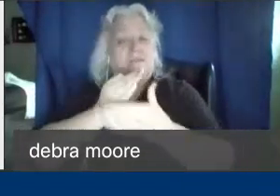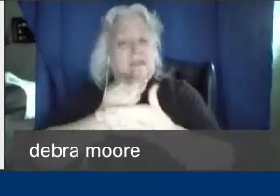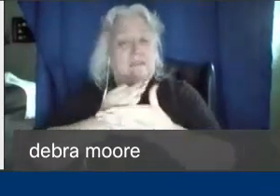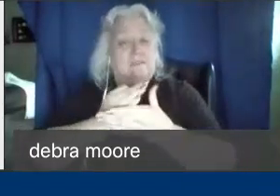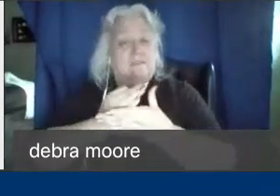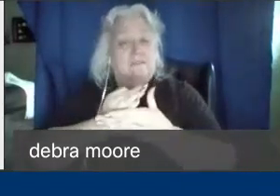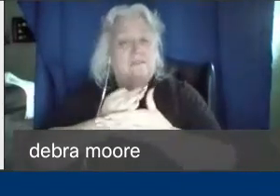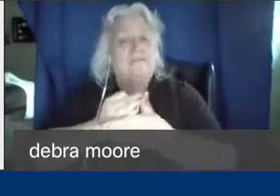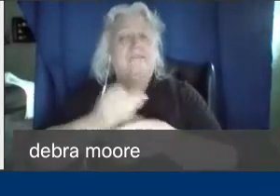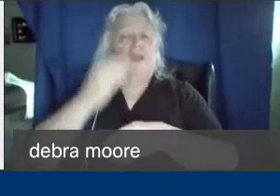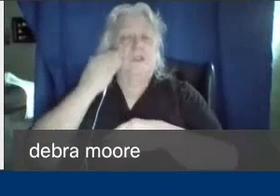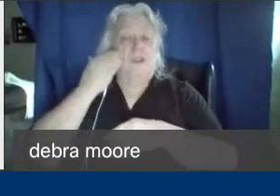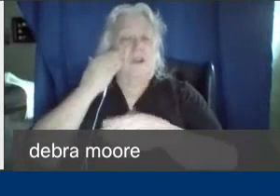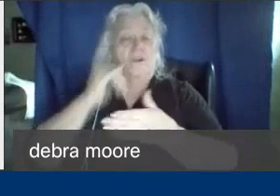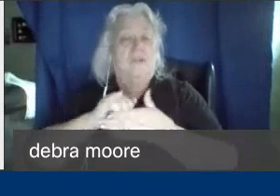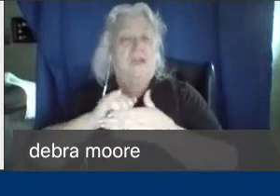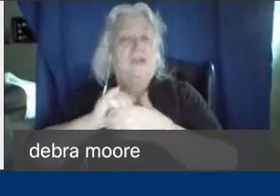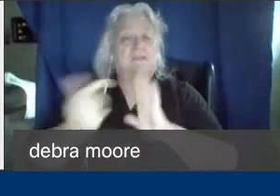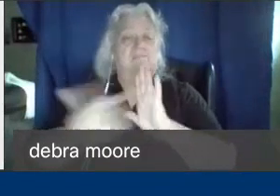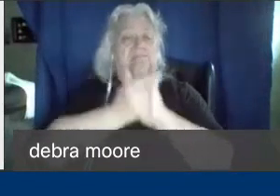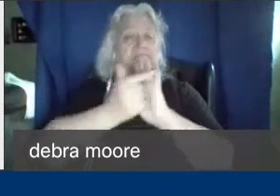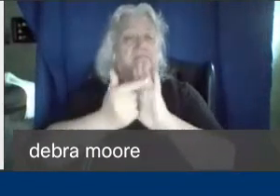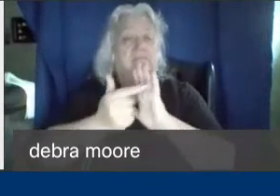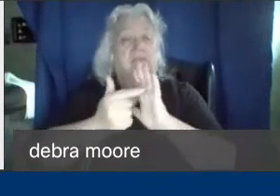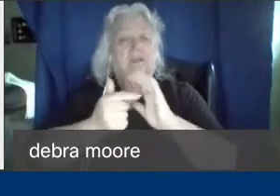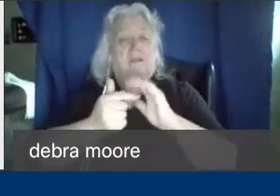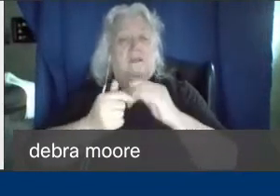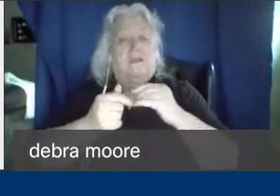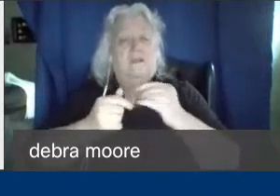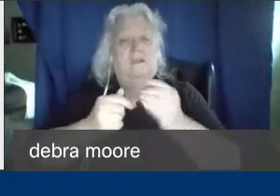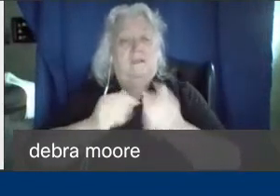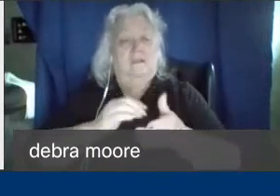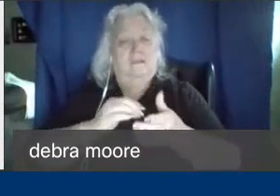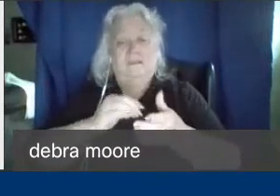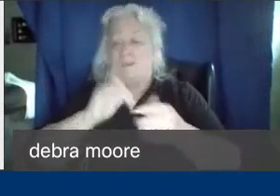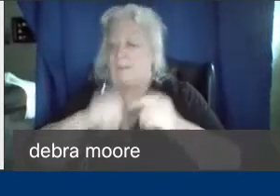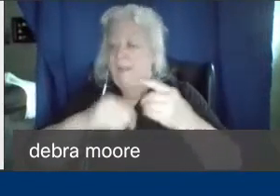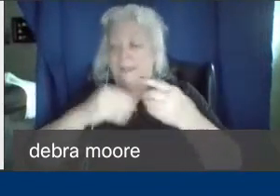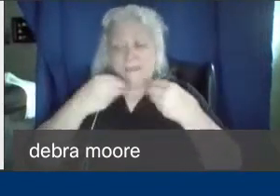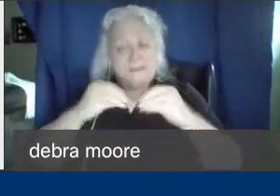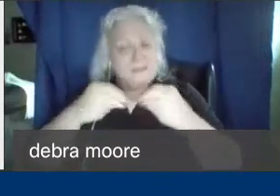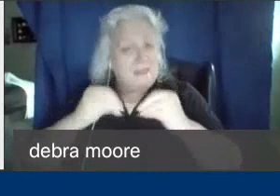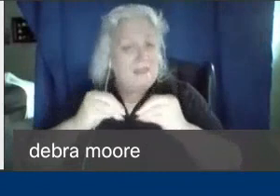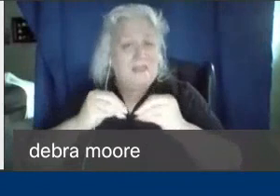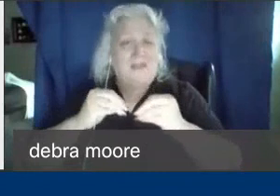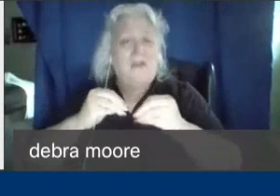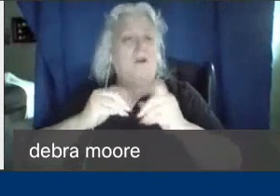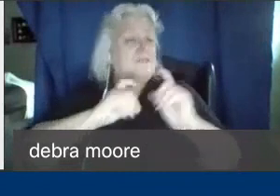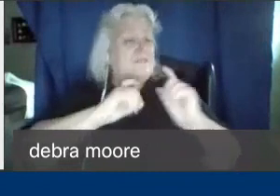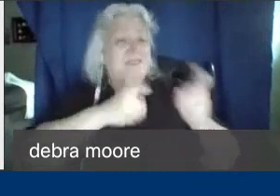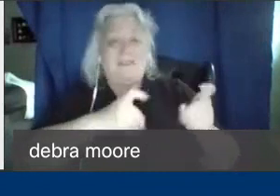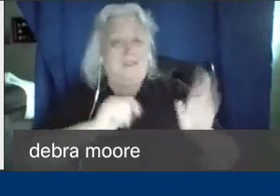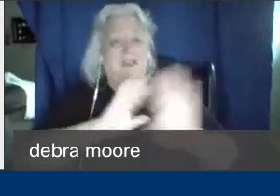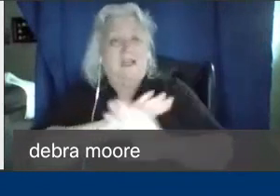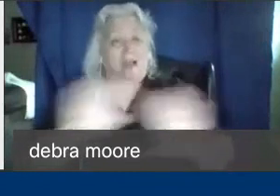reputational. Please note that it is illegal to use, manufacture, own, sell, and or distribute any substances as known